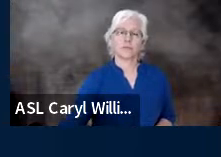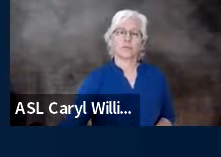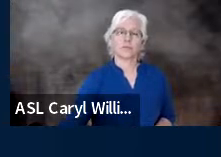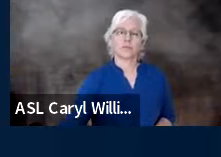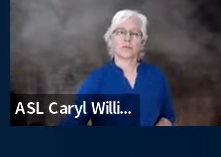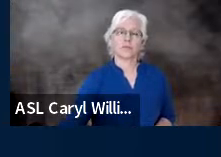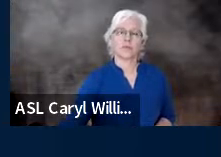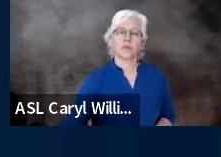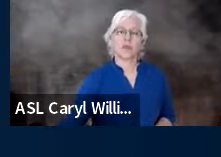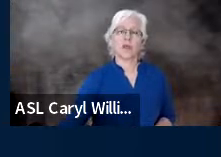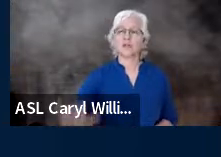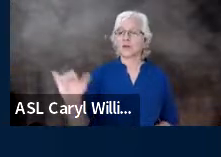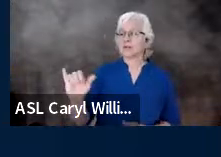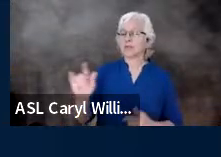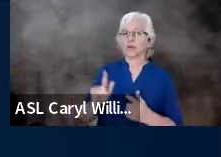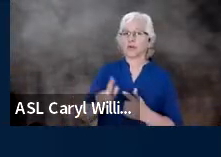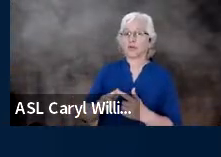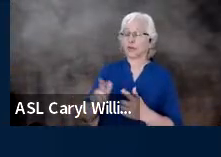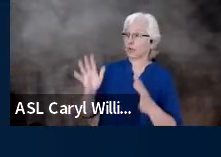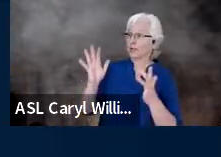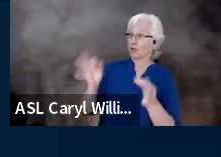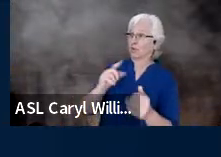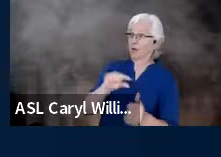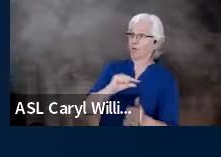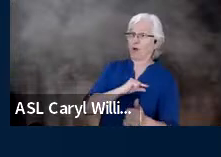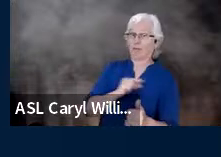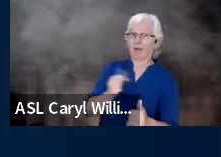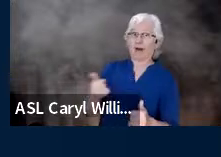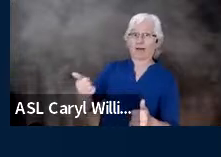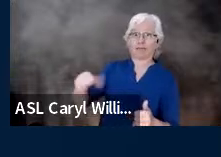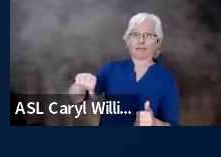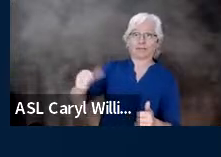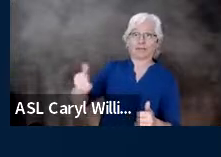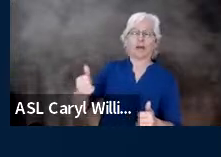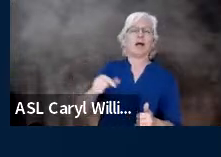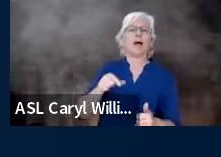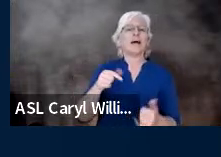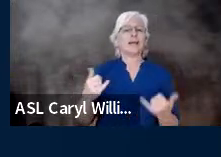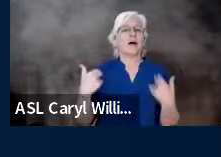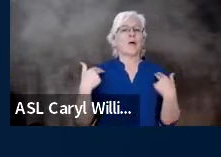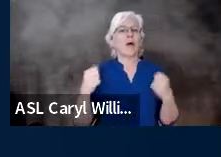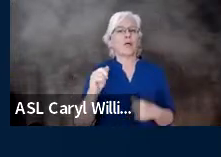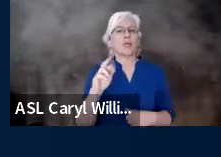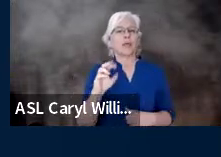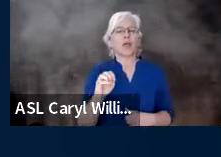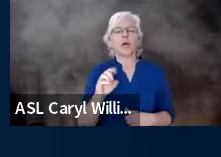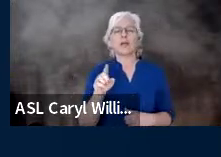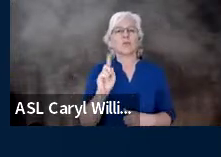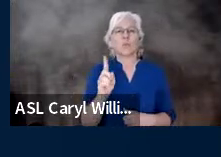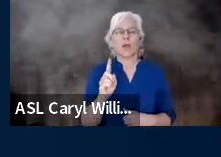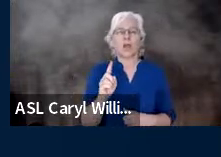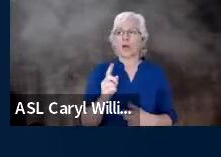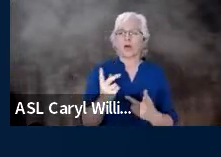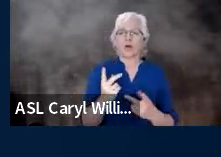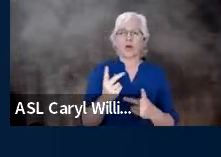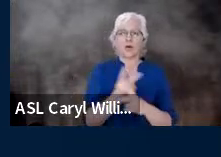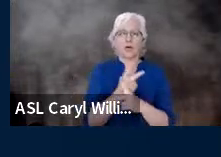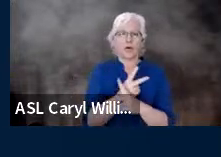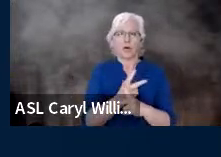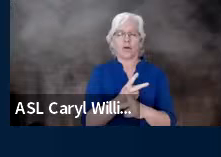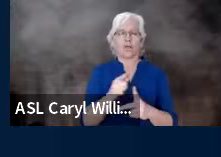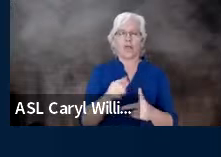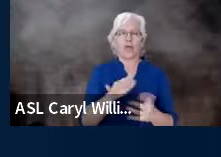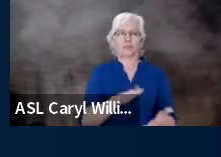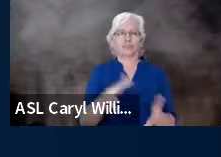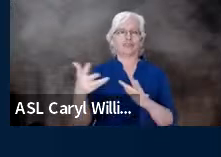determinations, these are areas and systems where, an algorithmic tool that goes wrong or that